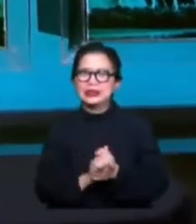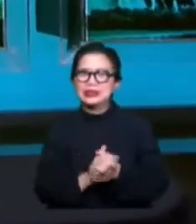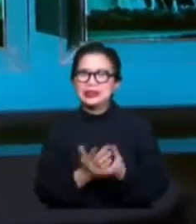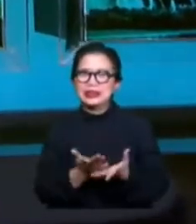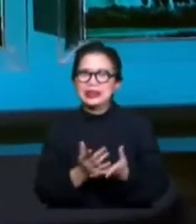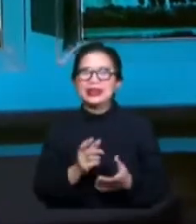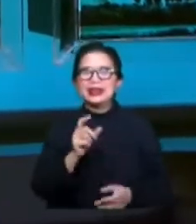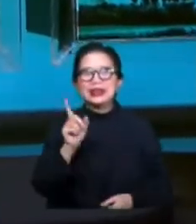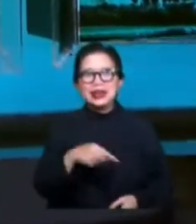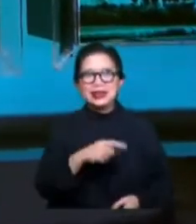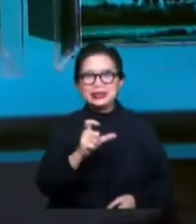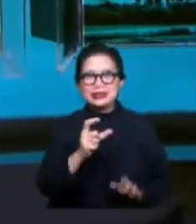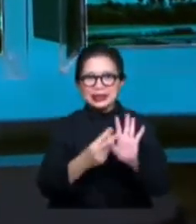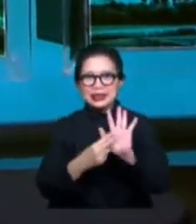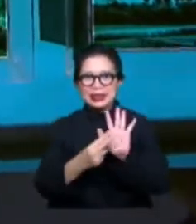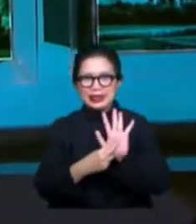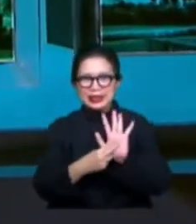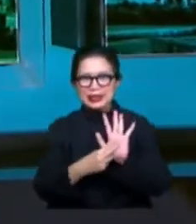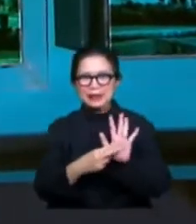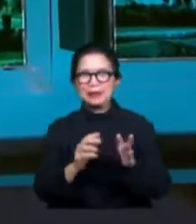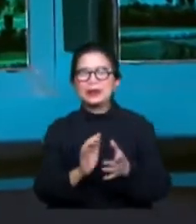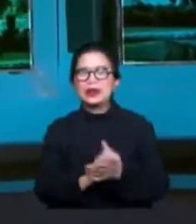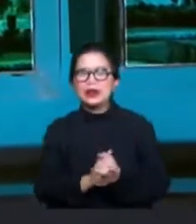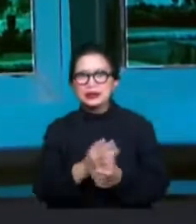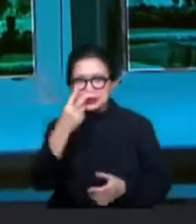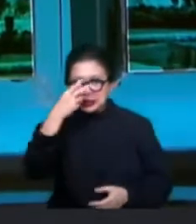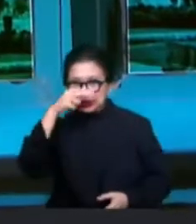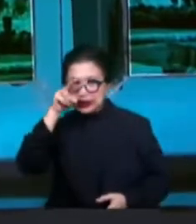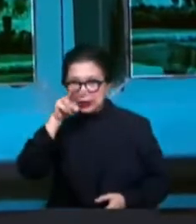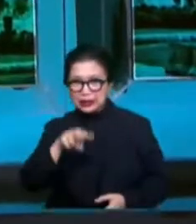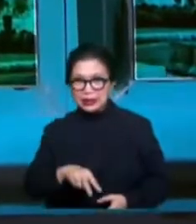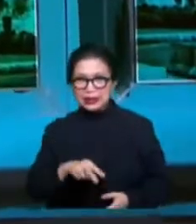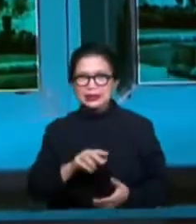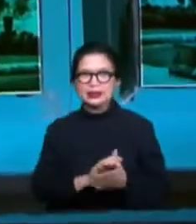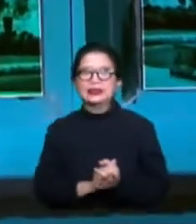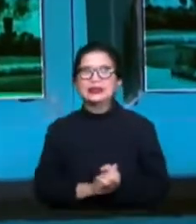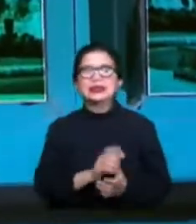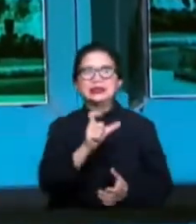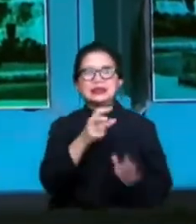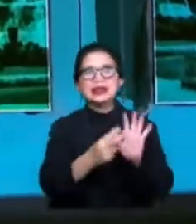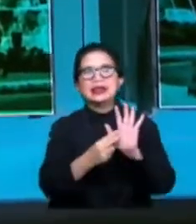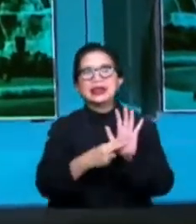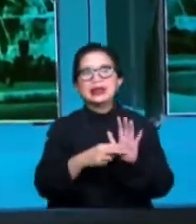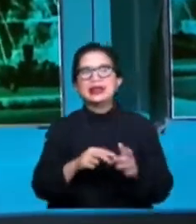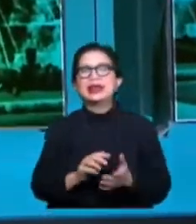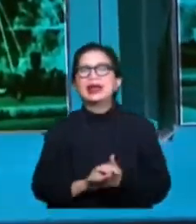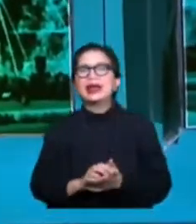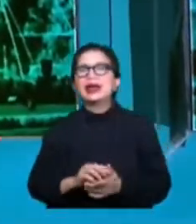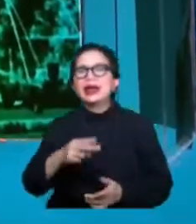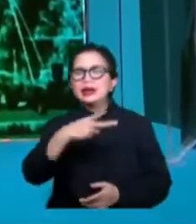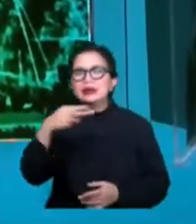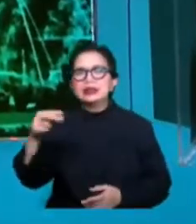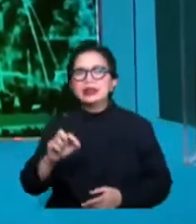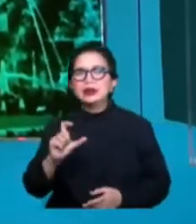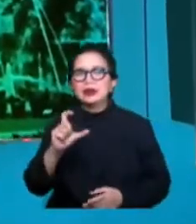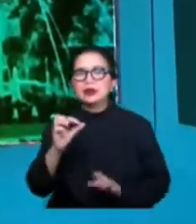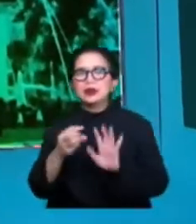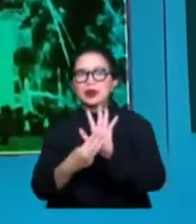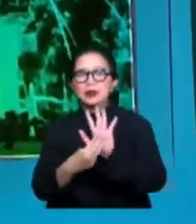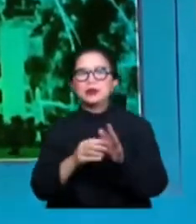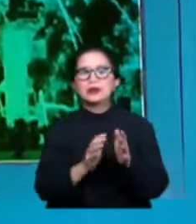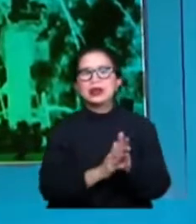cnnindonesia.com, YouTube CNN Indonesia, and also YouTube from the official provincial government of DKI Jakarta.